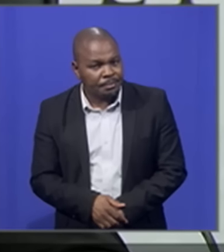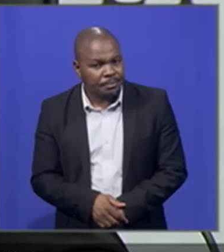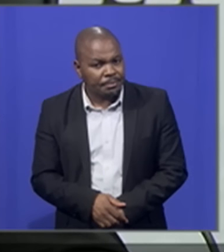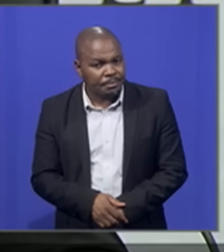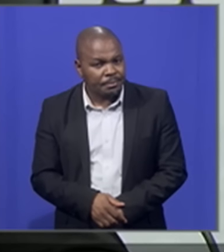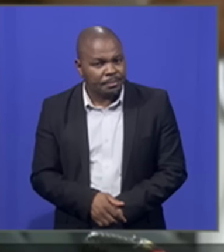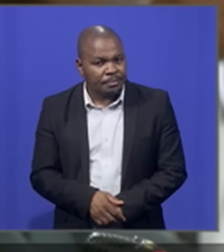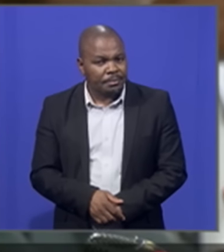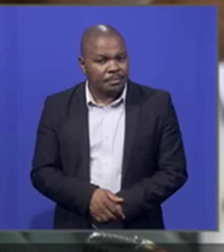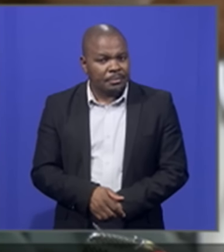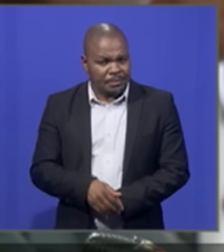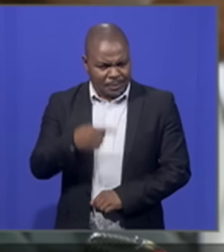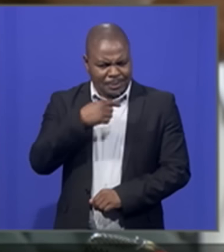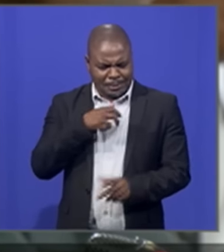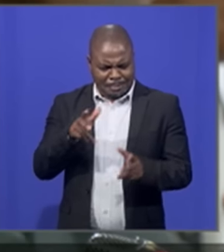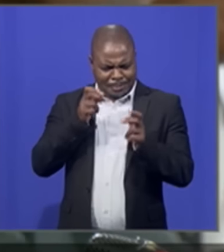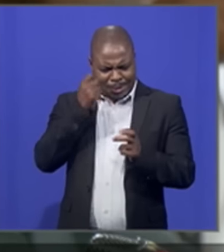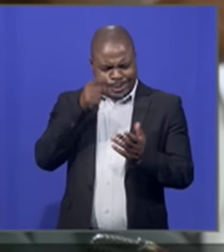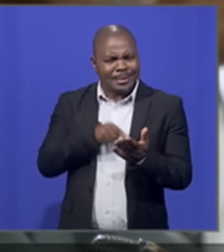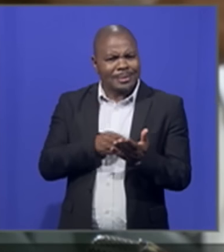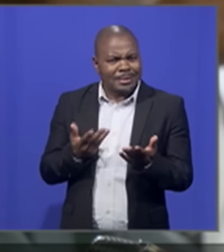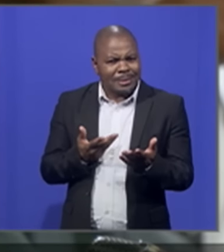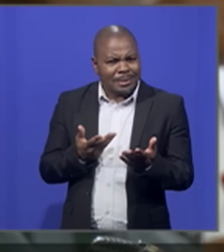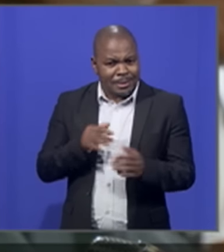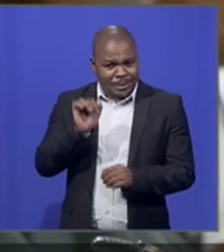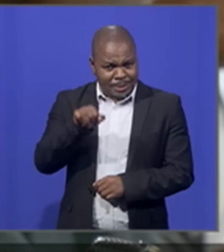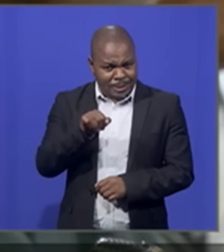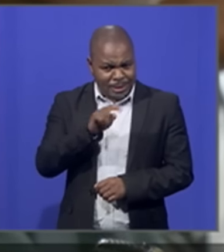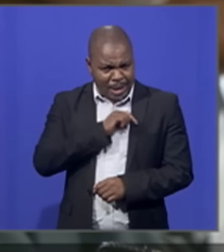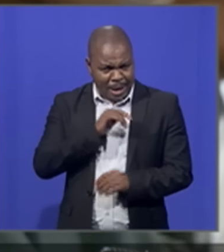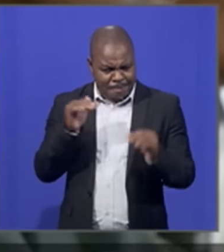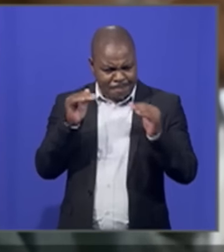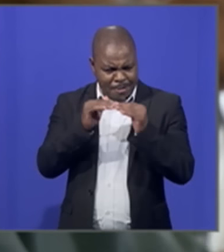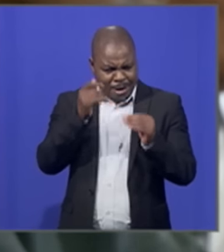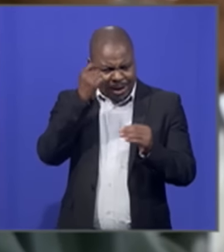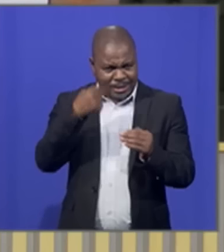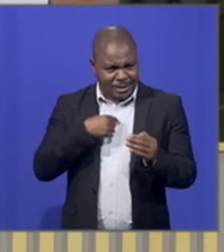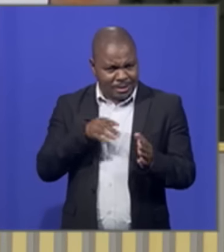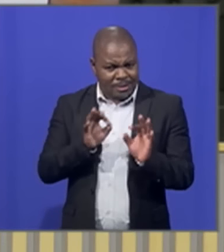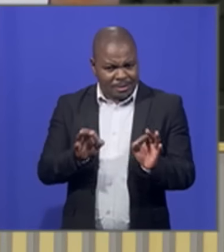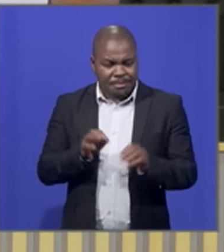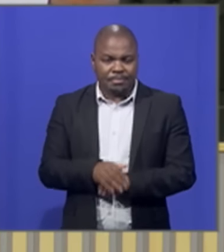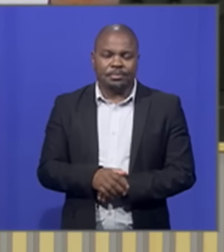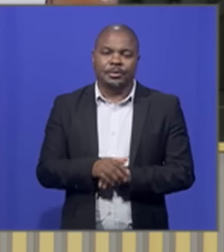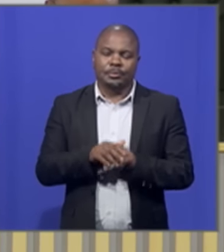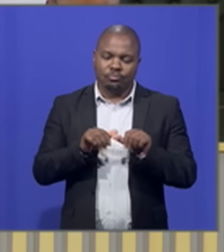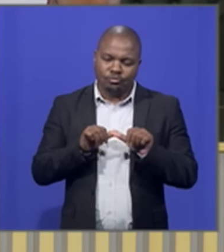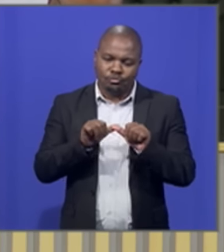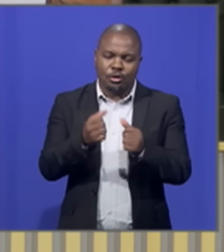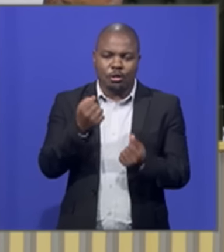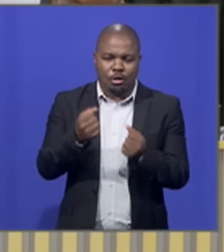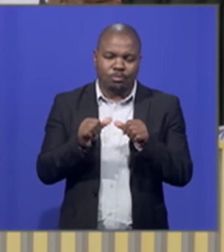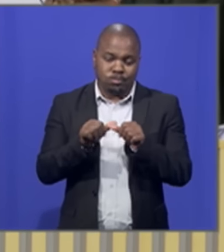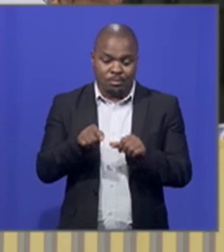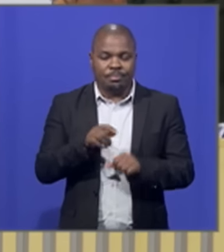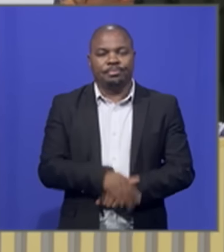That's the impression I get from this. Is that not a fair impression? Ditšetšo di tšwela